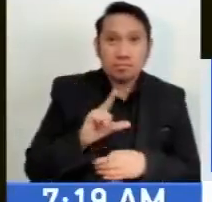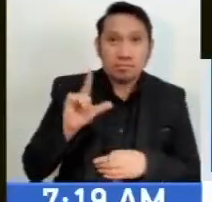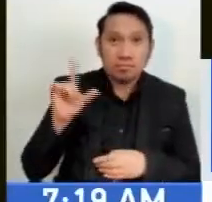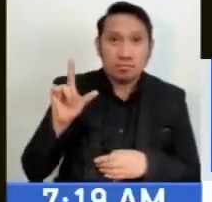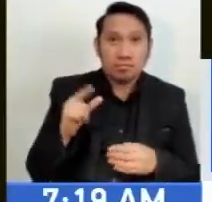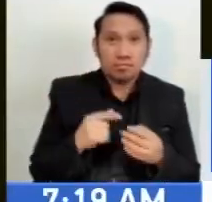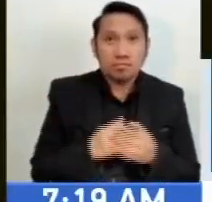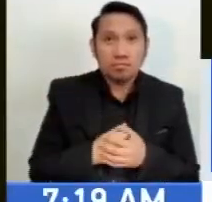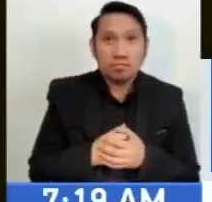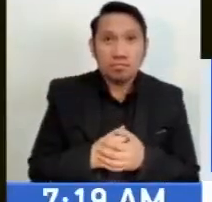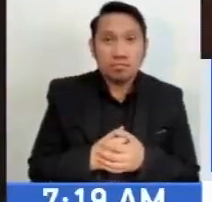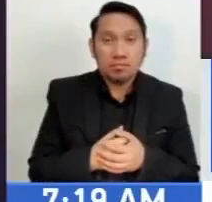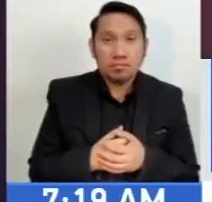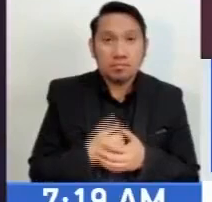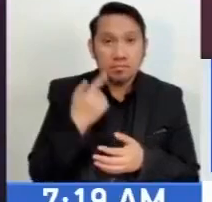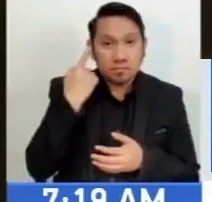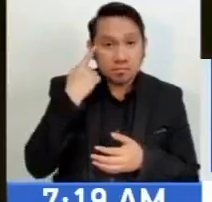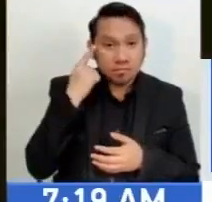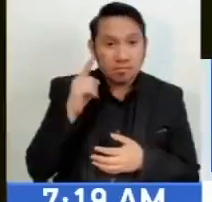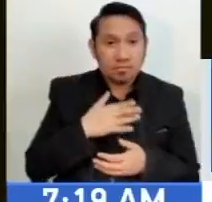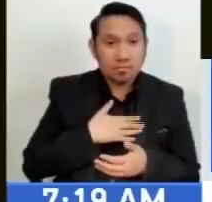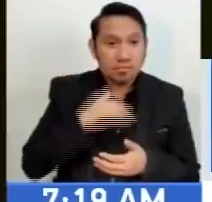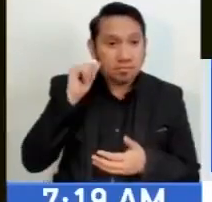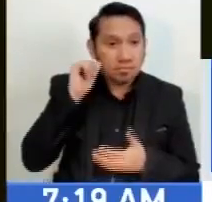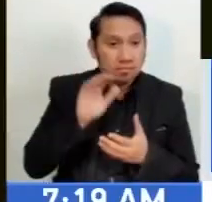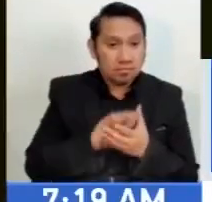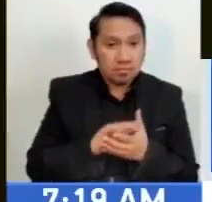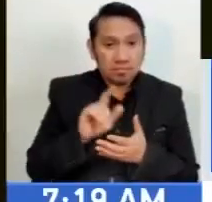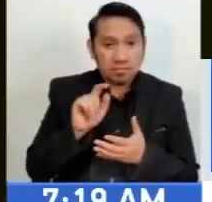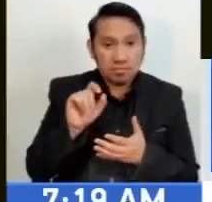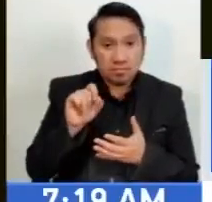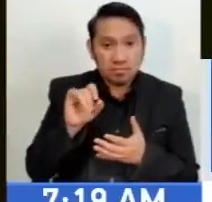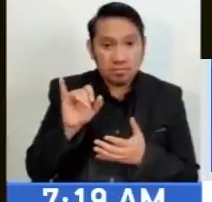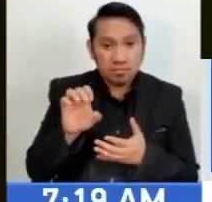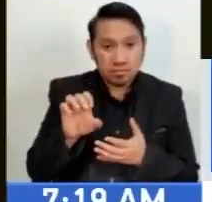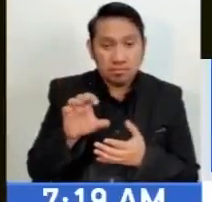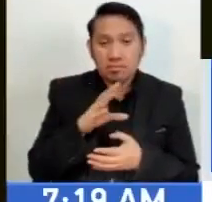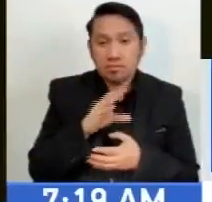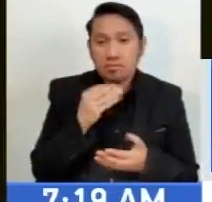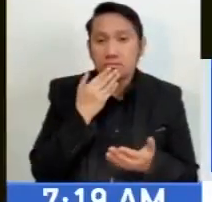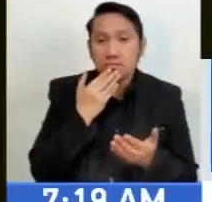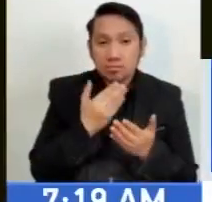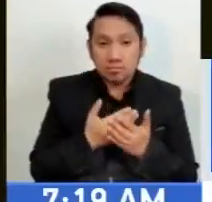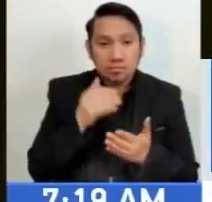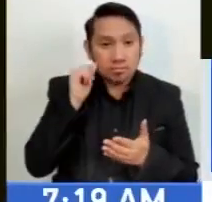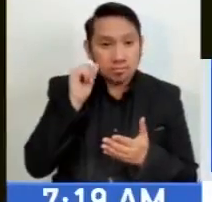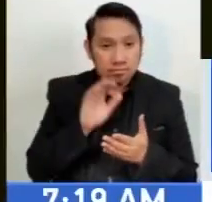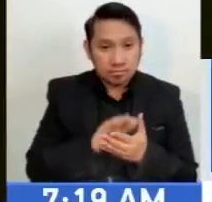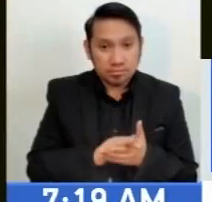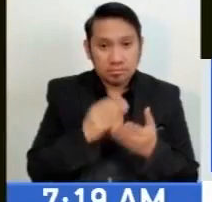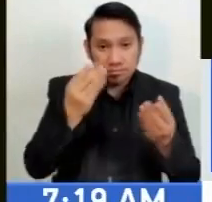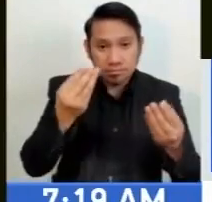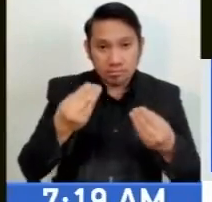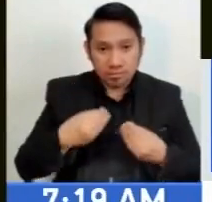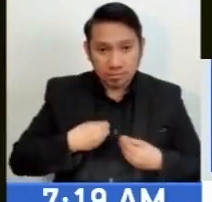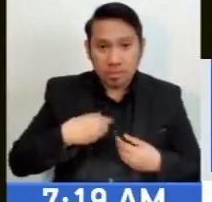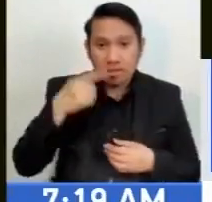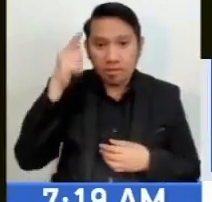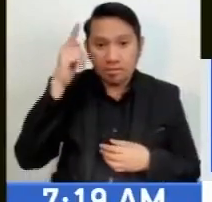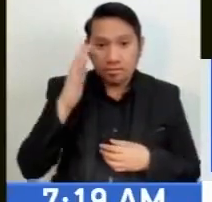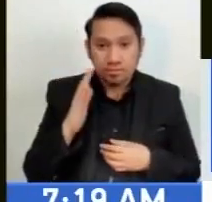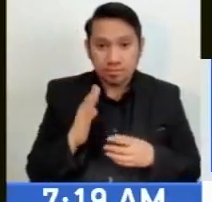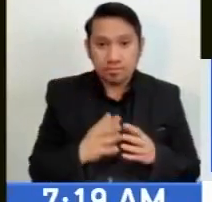for Tessie, a good wife given to me by God,